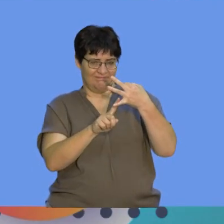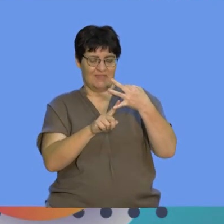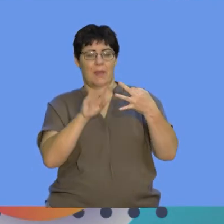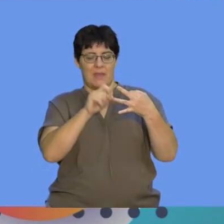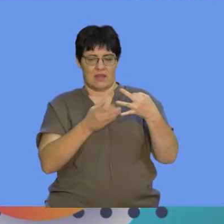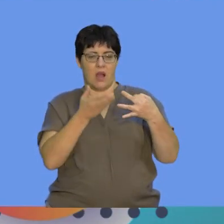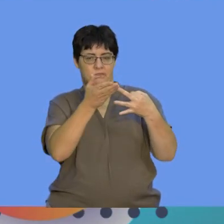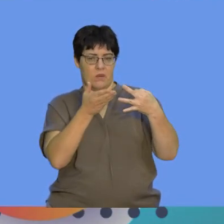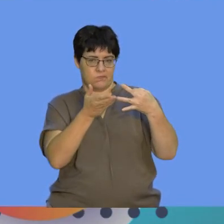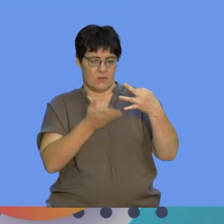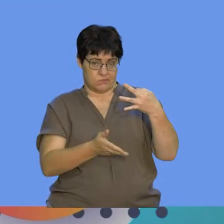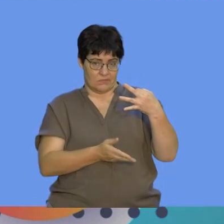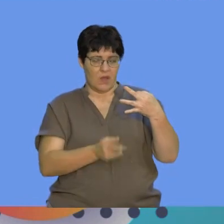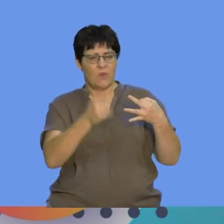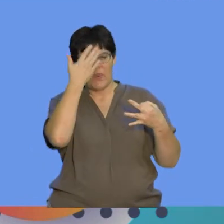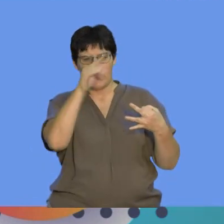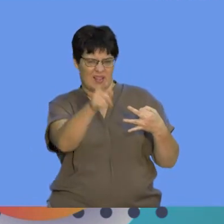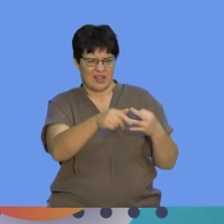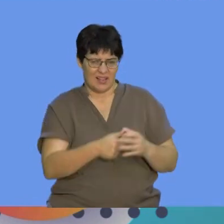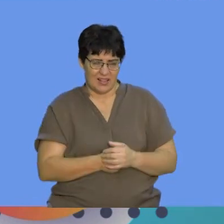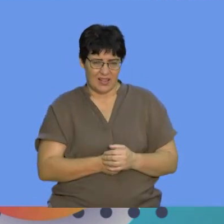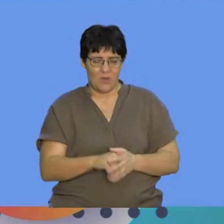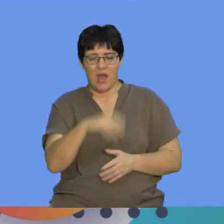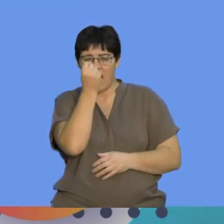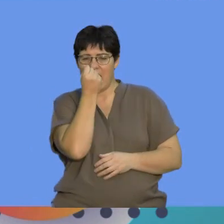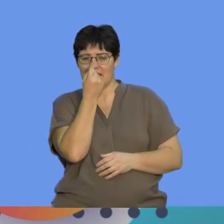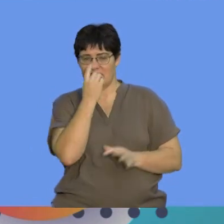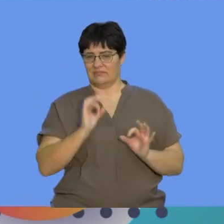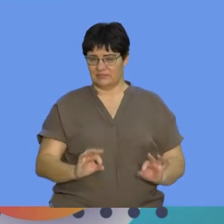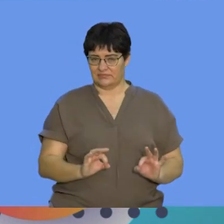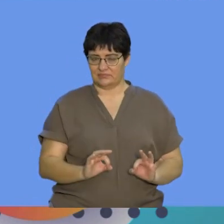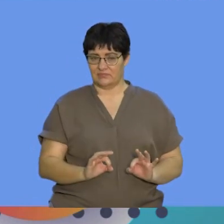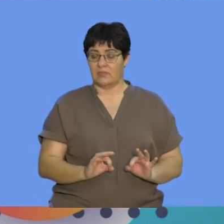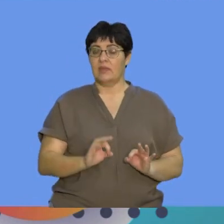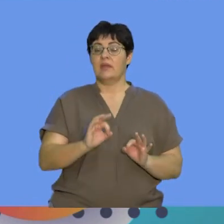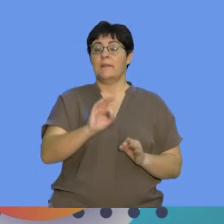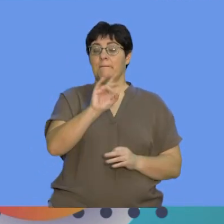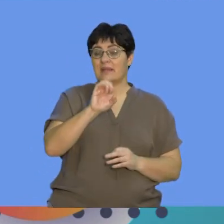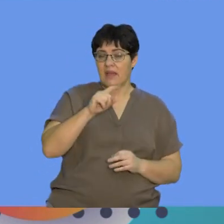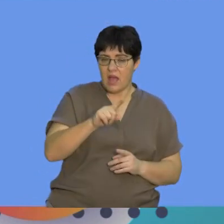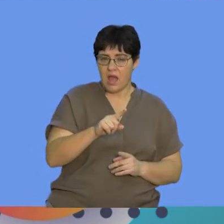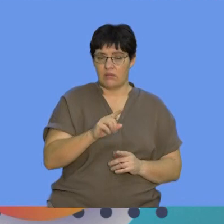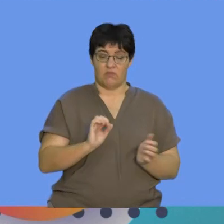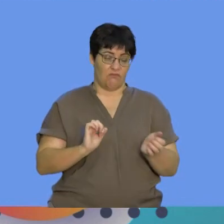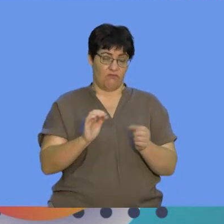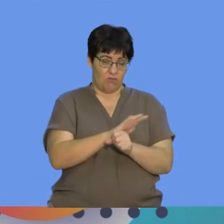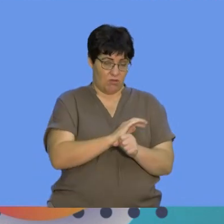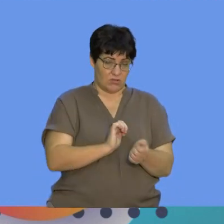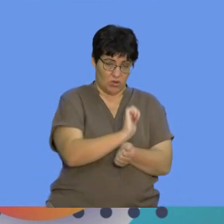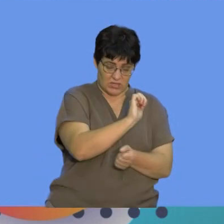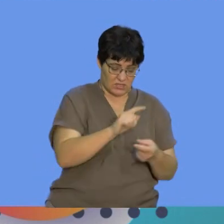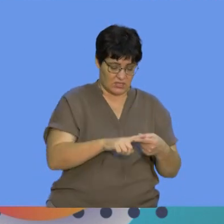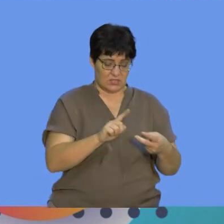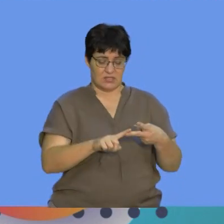we are quite privy to that information, and we understand that matter can either be a solid, a liquid, or a